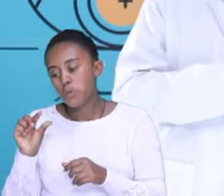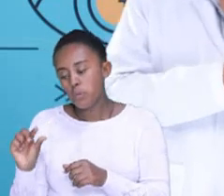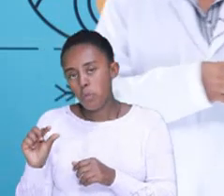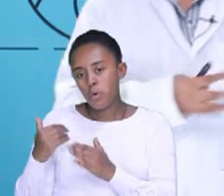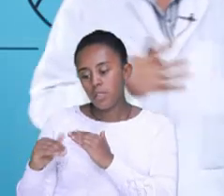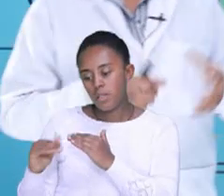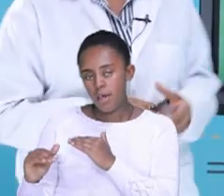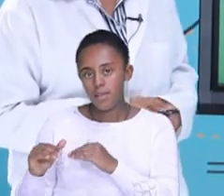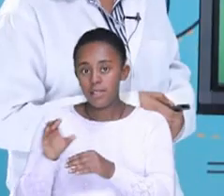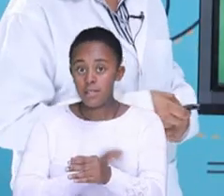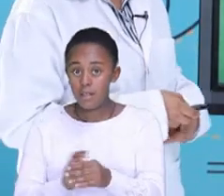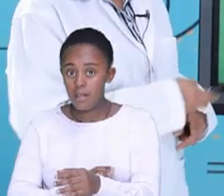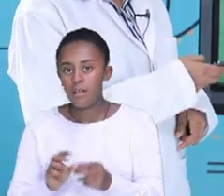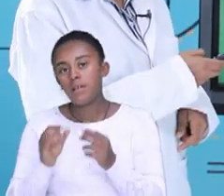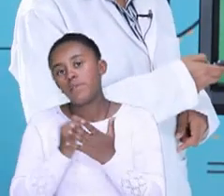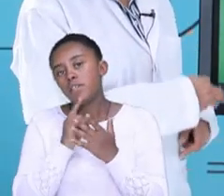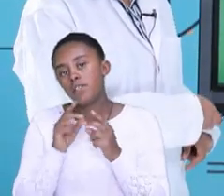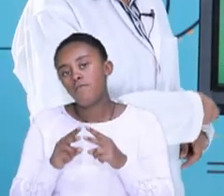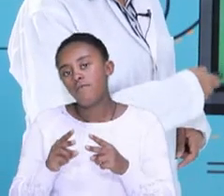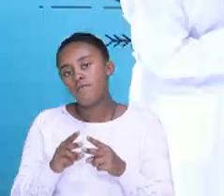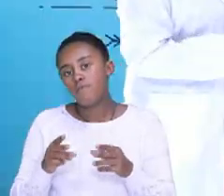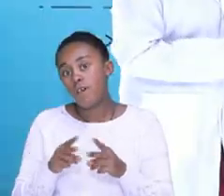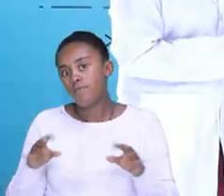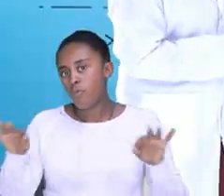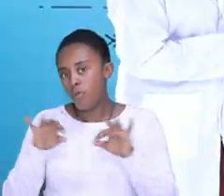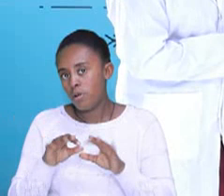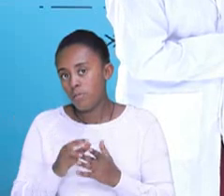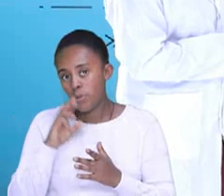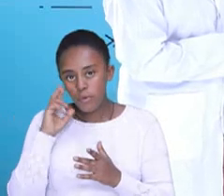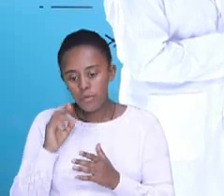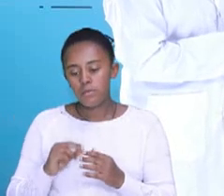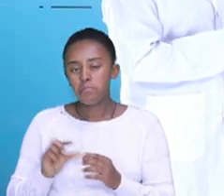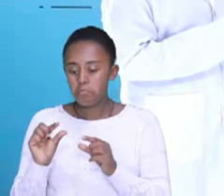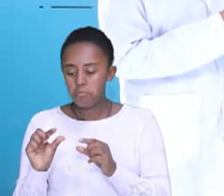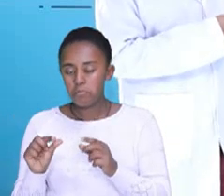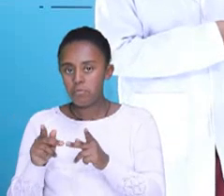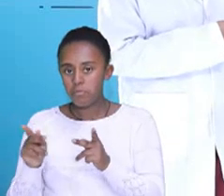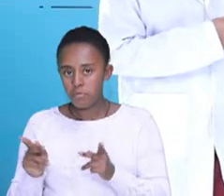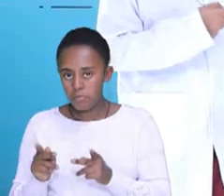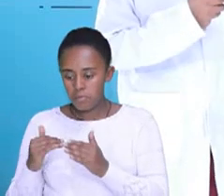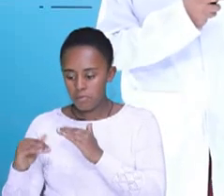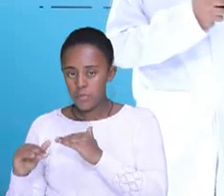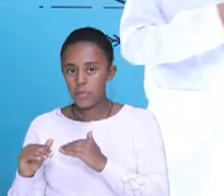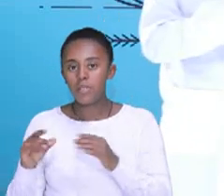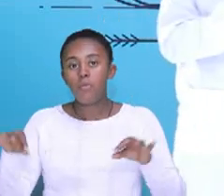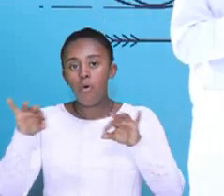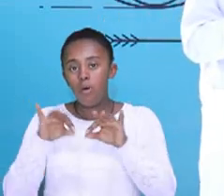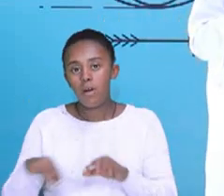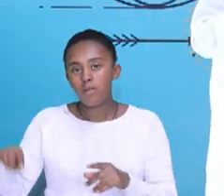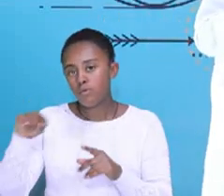size in cell? It is very important, because having a small size is important